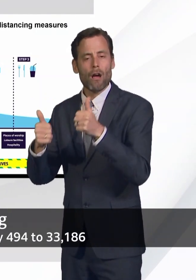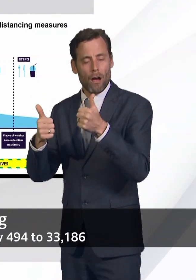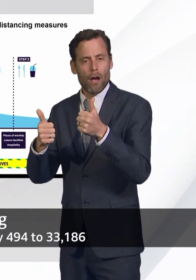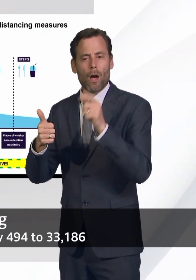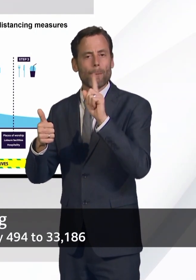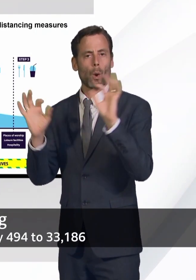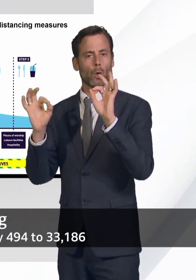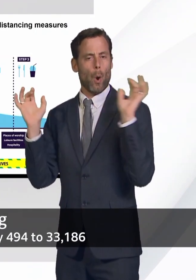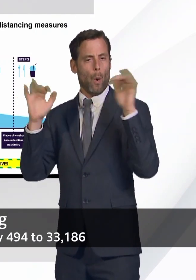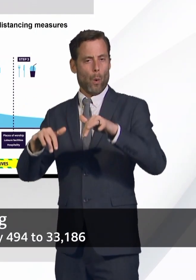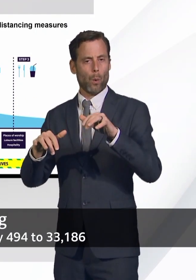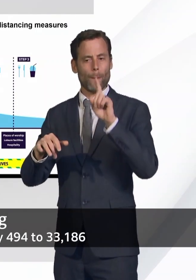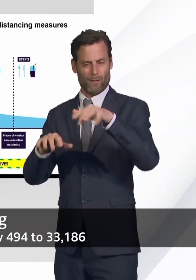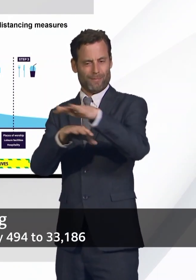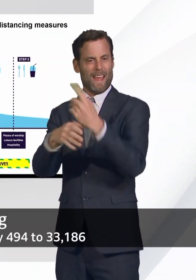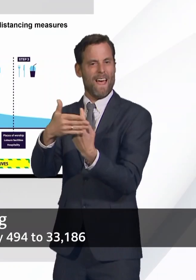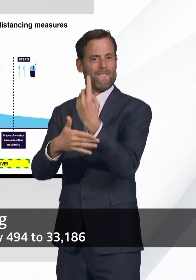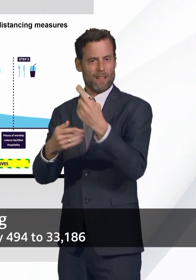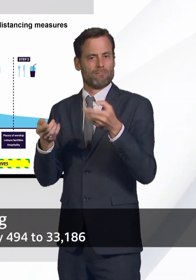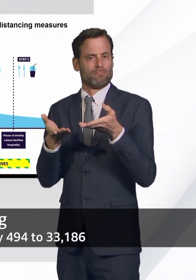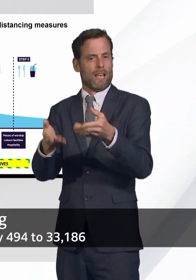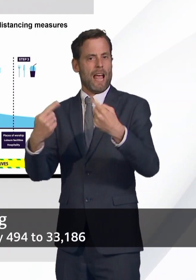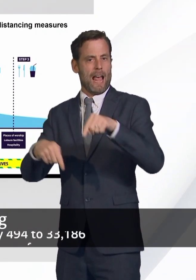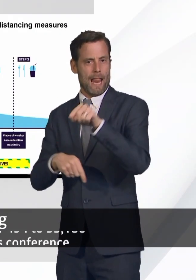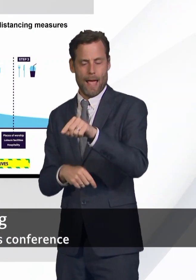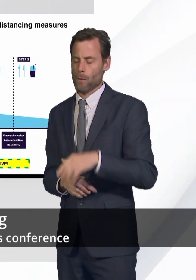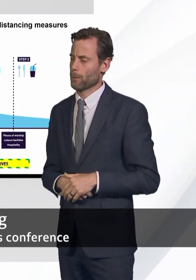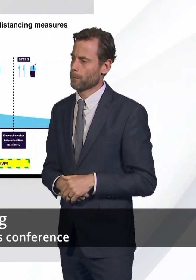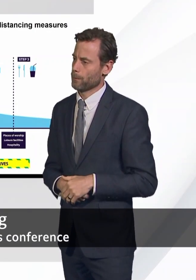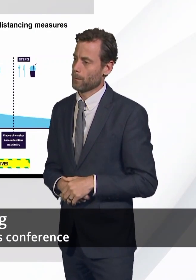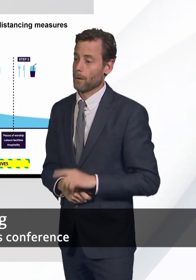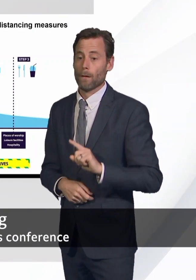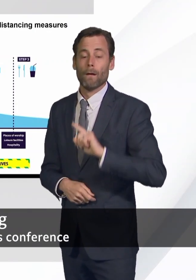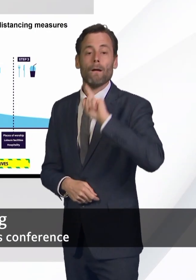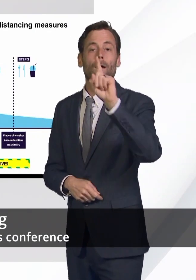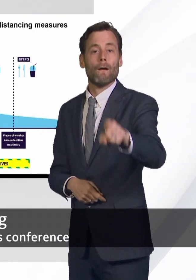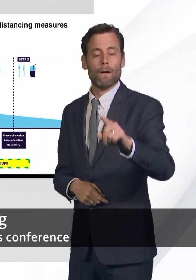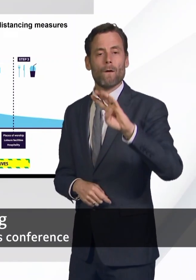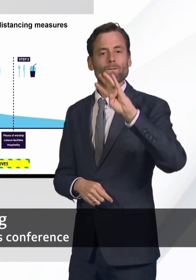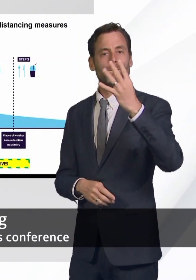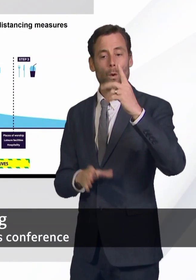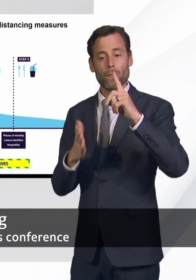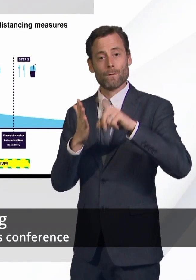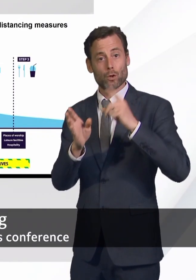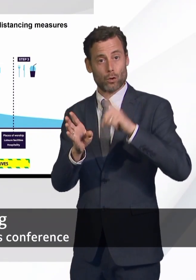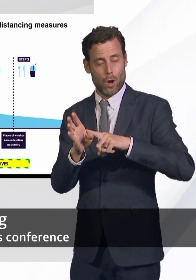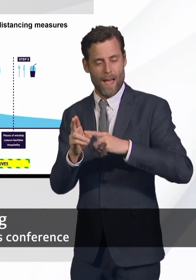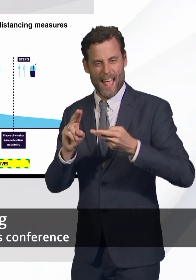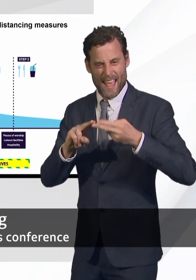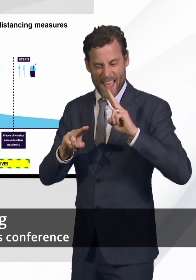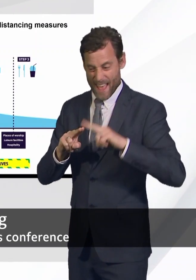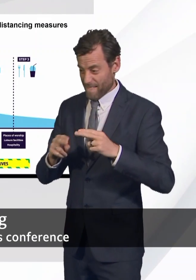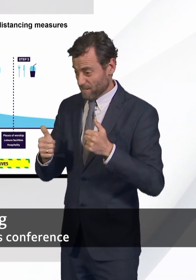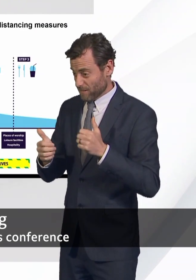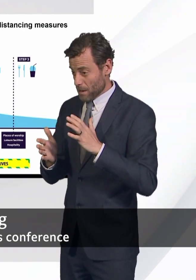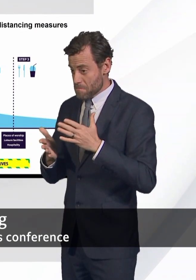And then step 3, no earlier than the 4th of July, and again, only if the data says it's safe to